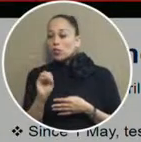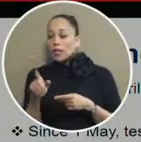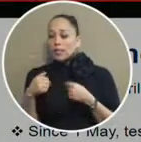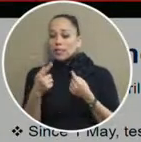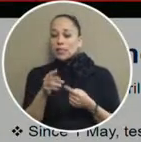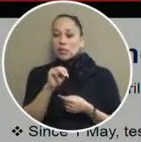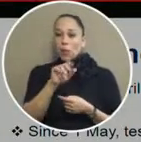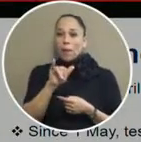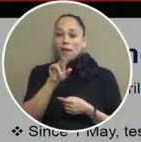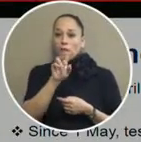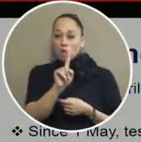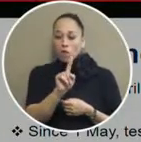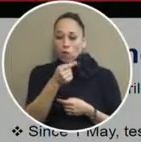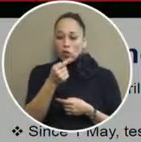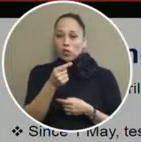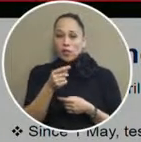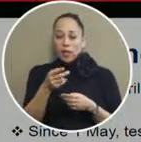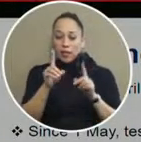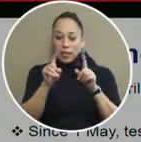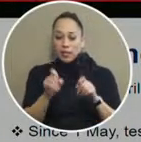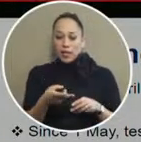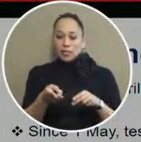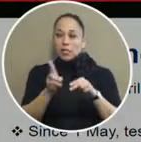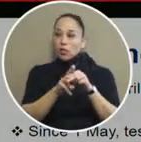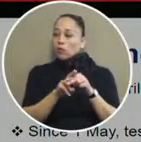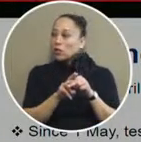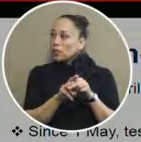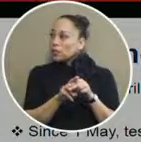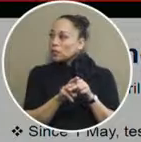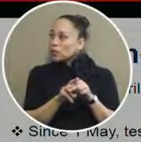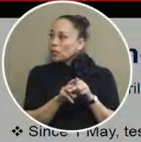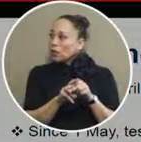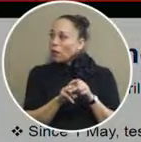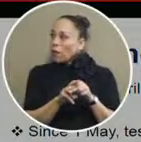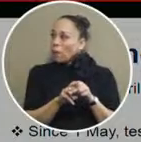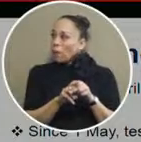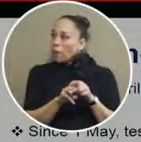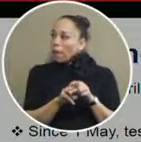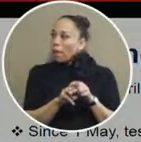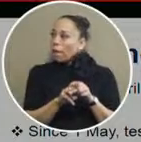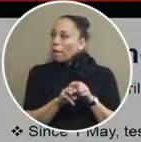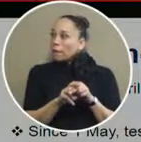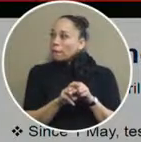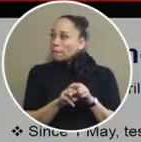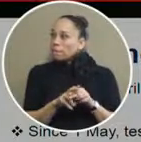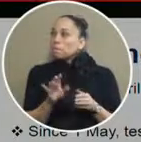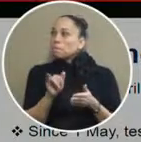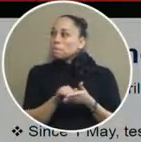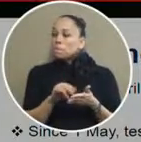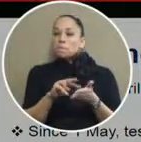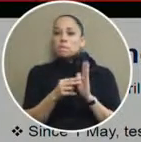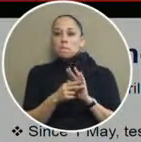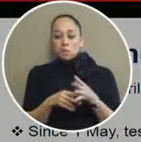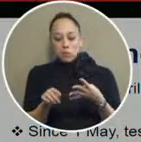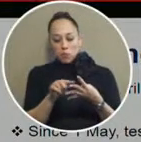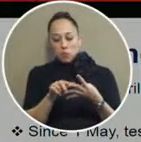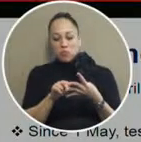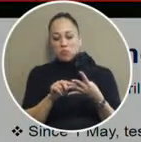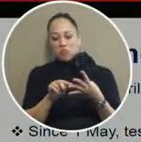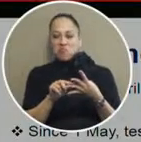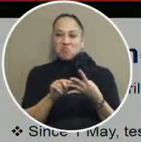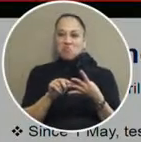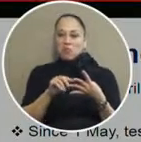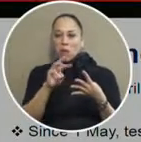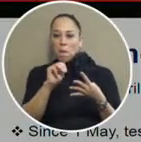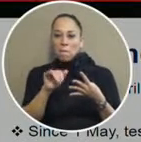May 1st, our testing has increased 98%. And what that means is since the middle of May, for example, our